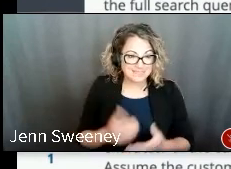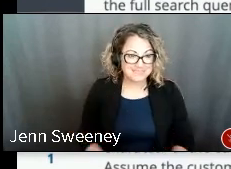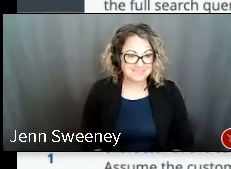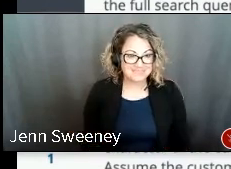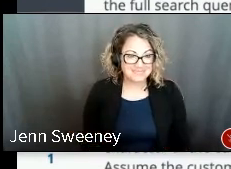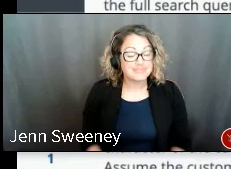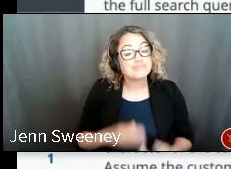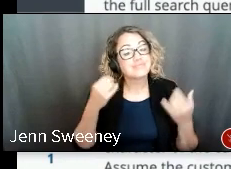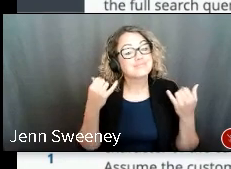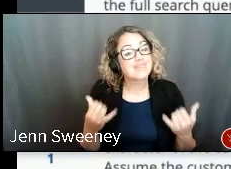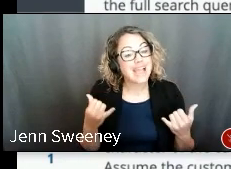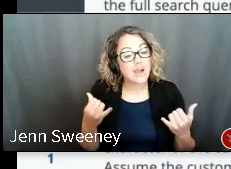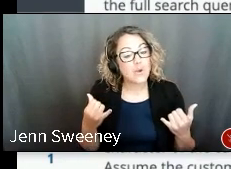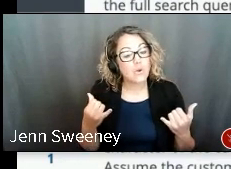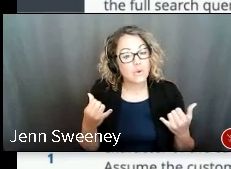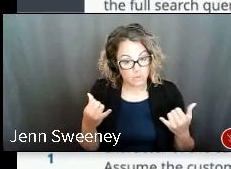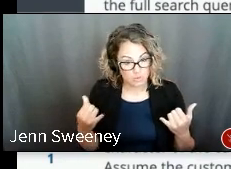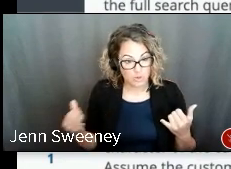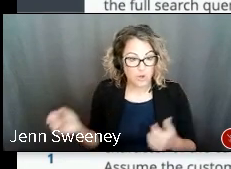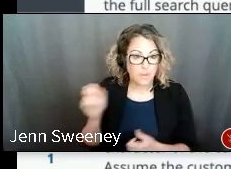And now let's jump back to the slides.